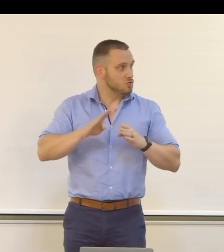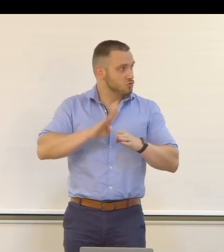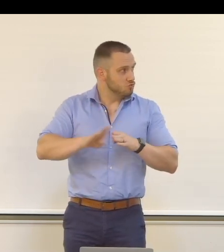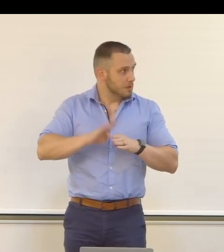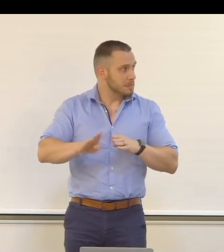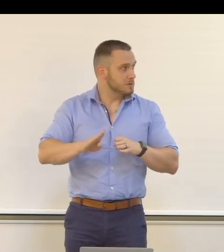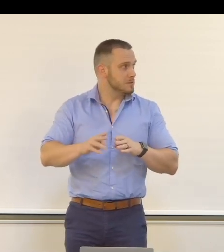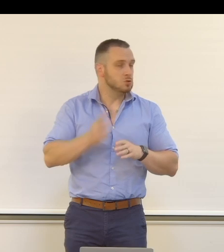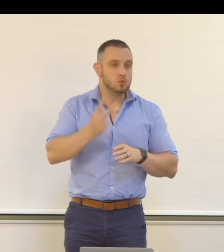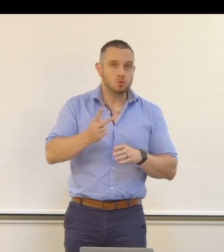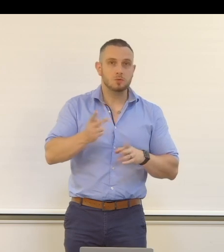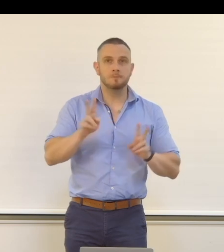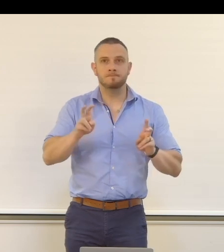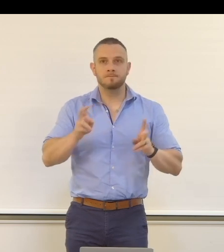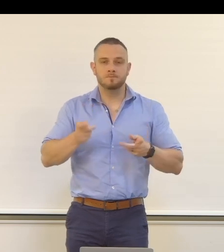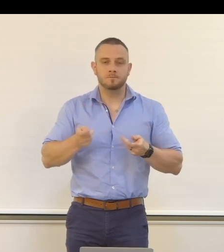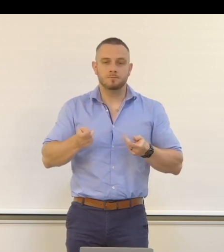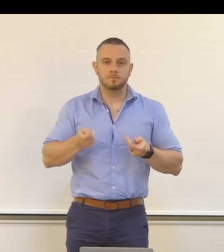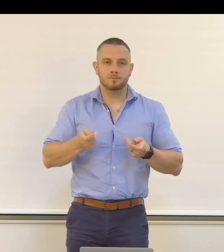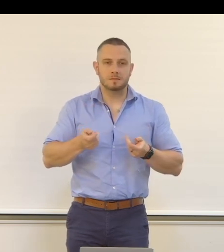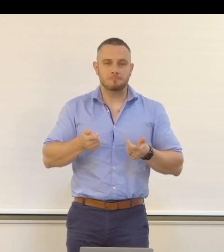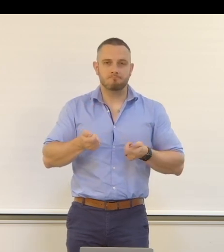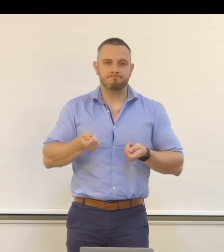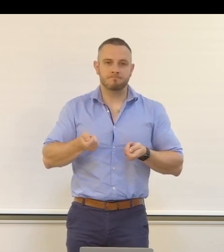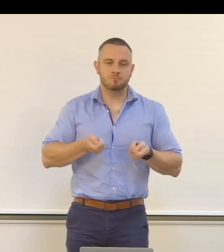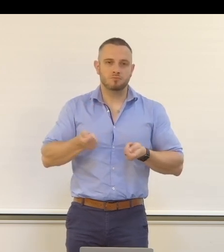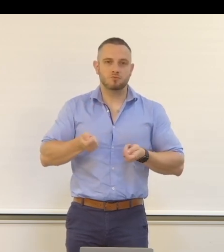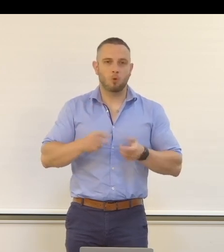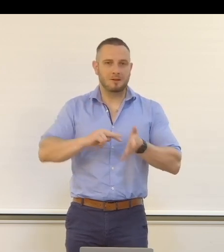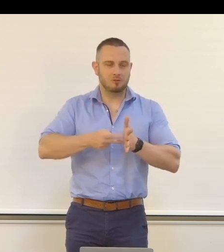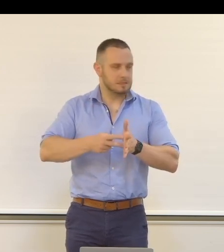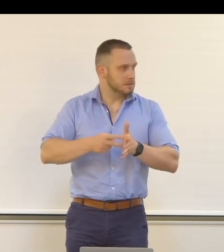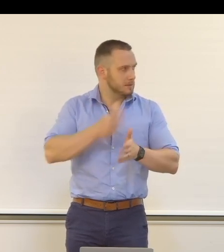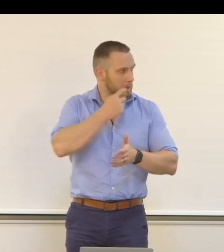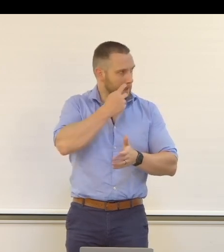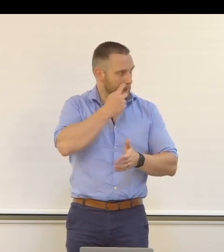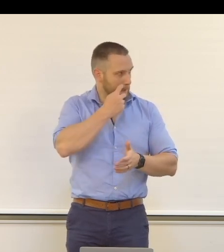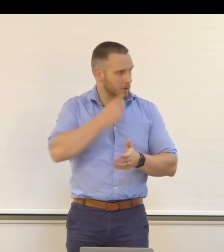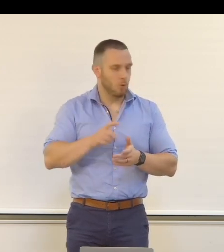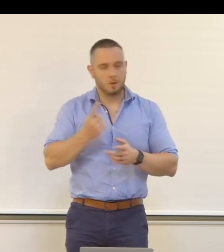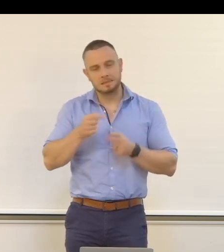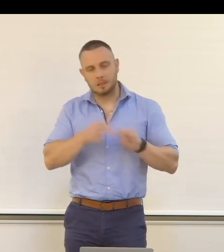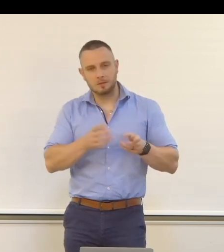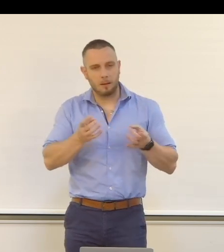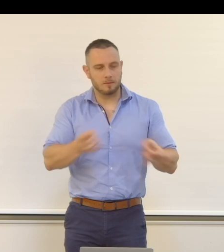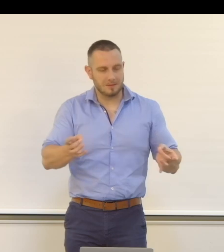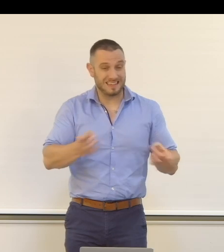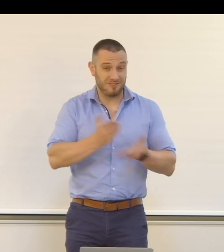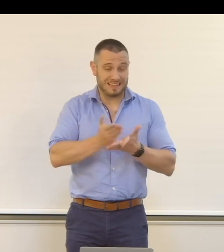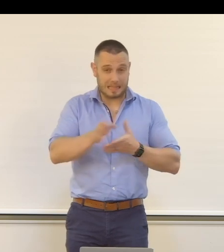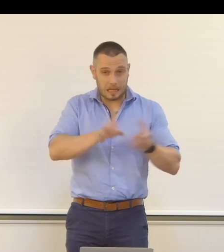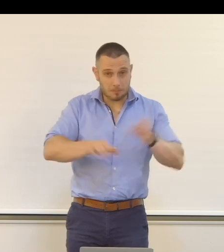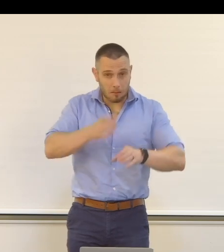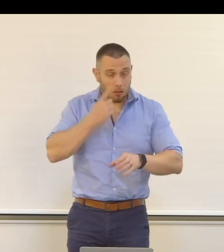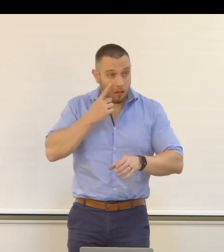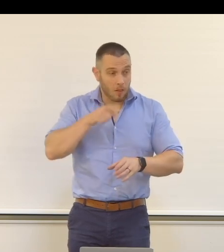of coping mechanisms. One was meditation. It was called auto training, and it was an experiment. The